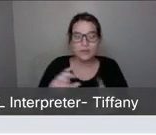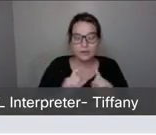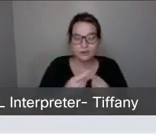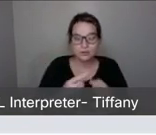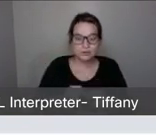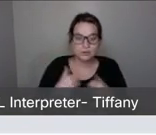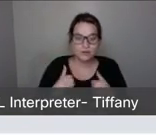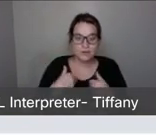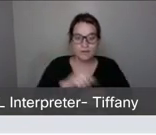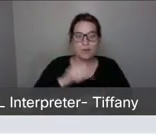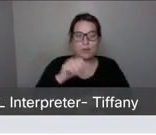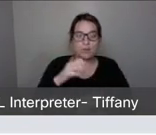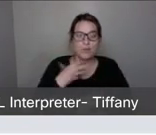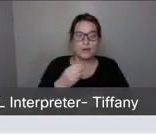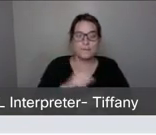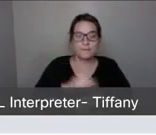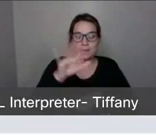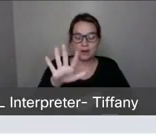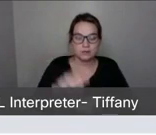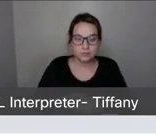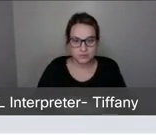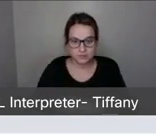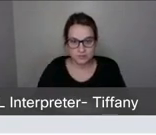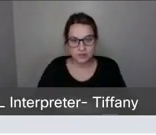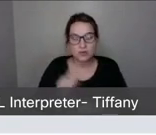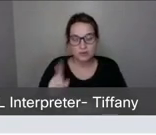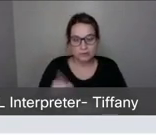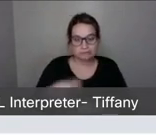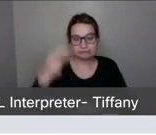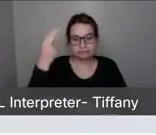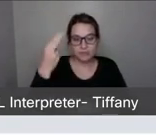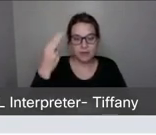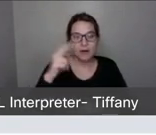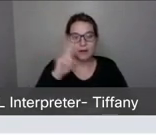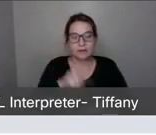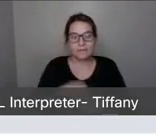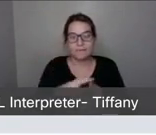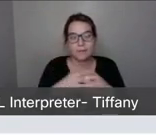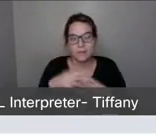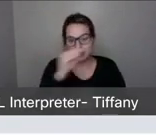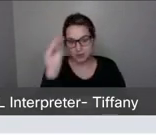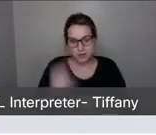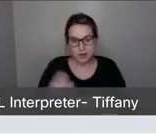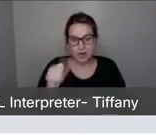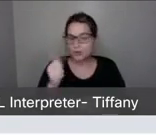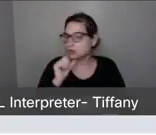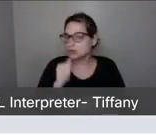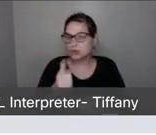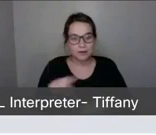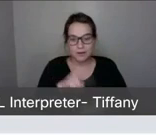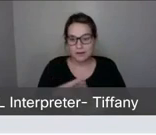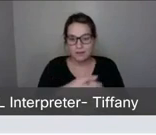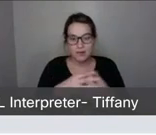Mount Apache tribe, we wish to maintain a high Native American percentage. Therefore, other non-Native American